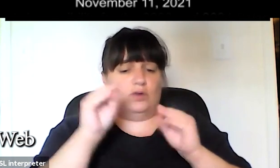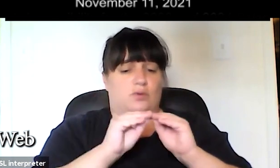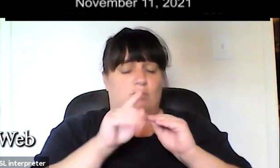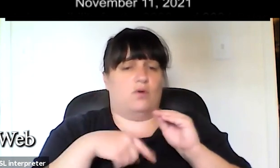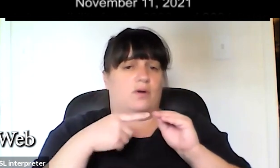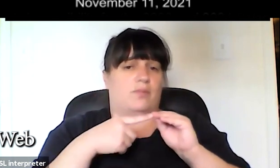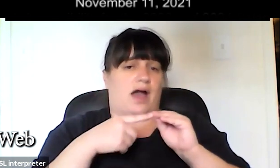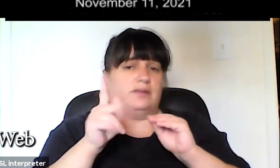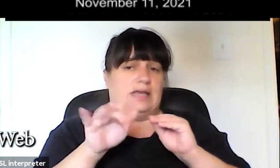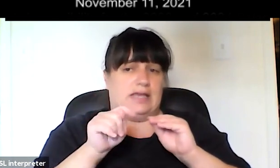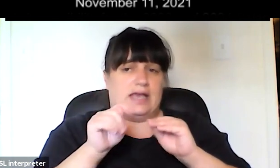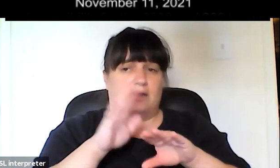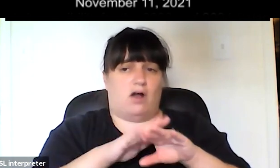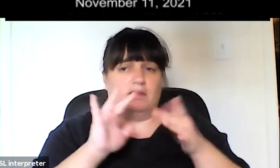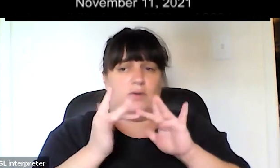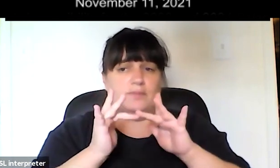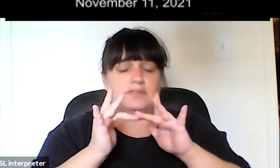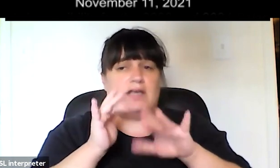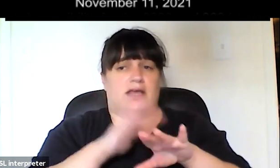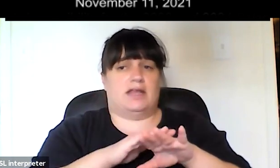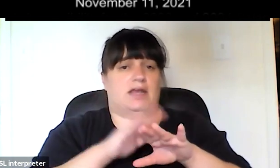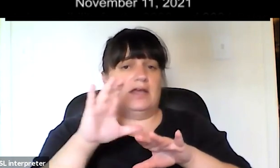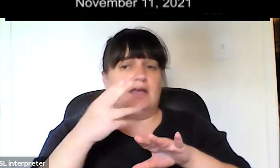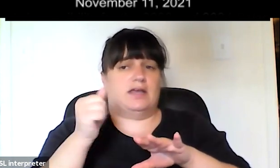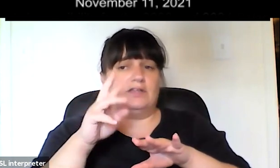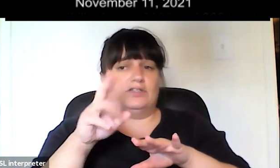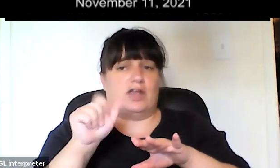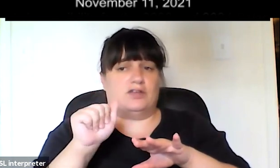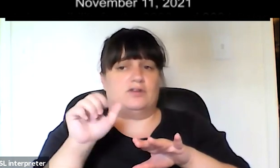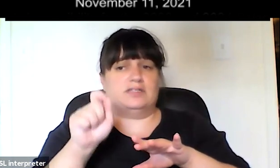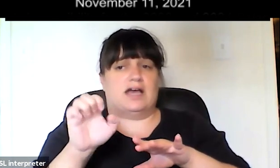about these kits on our website at